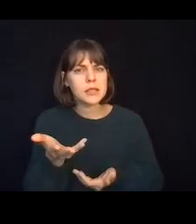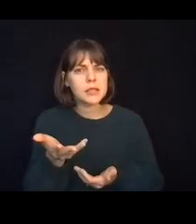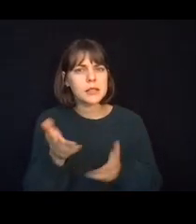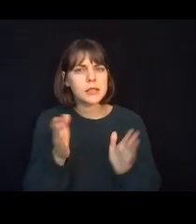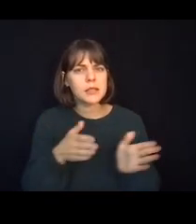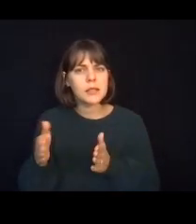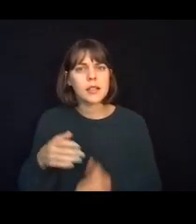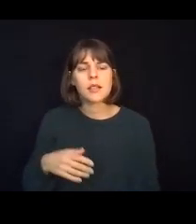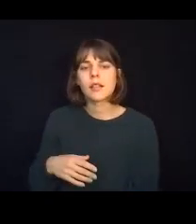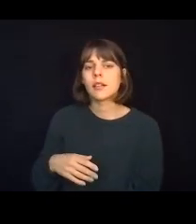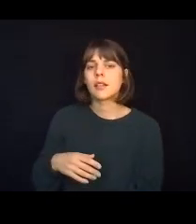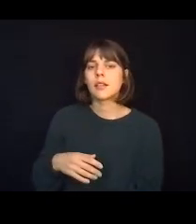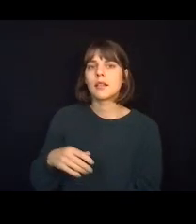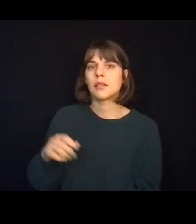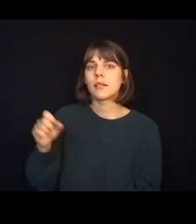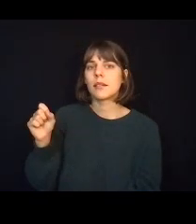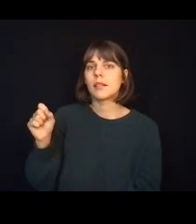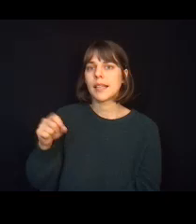Yes, there is.